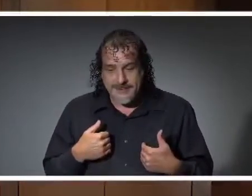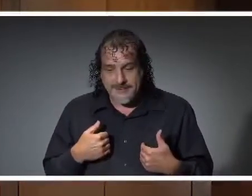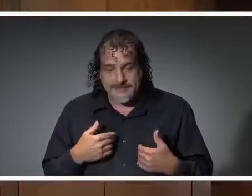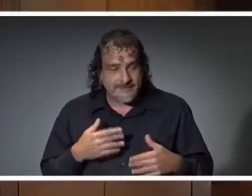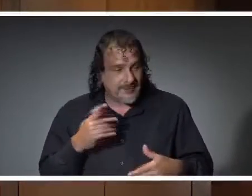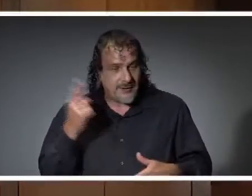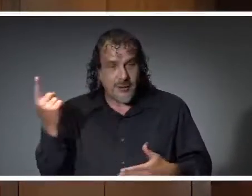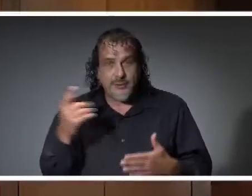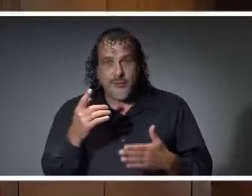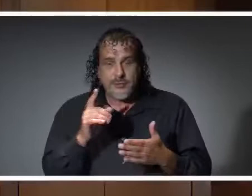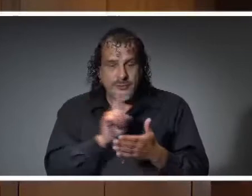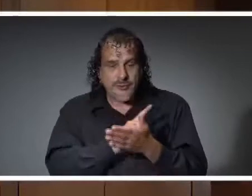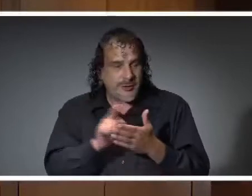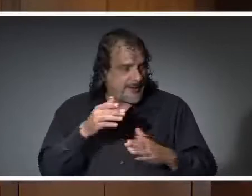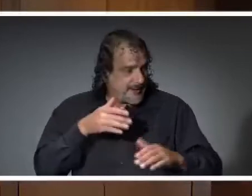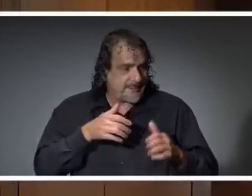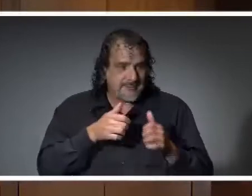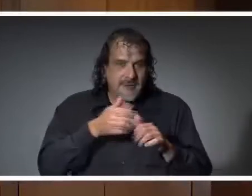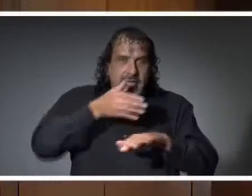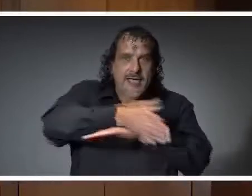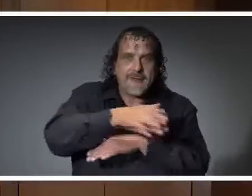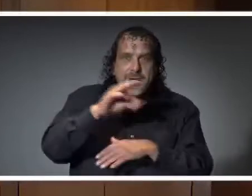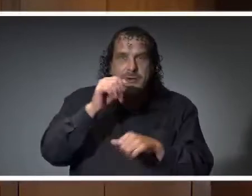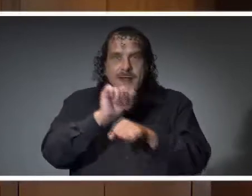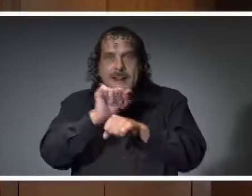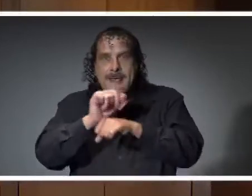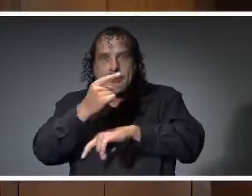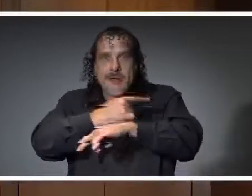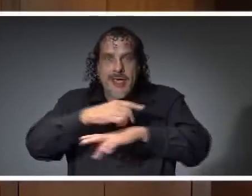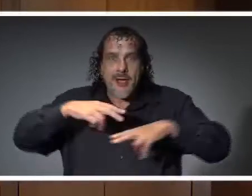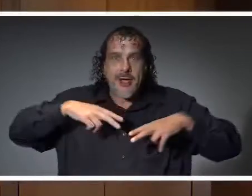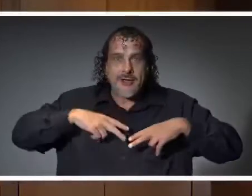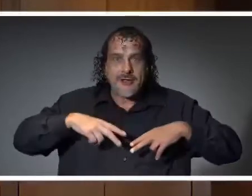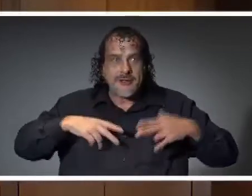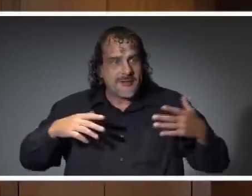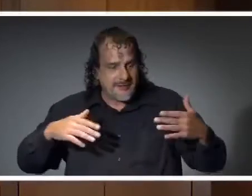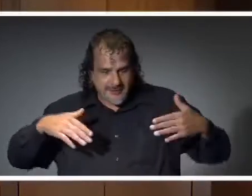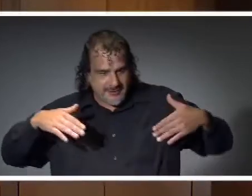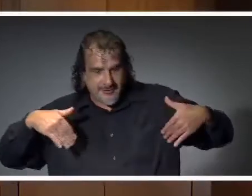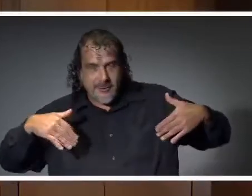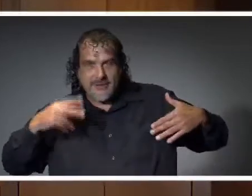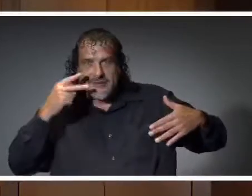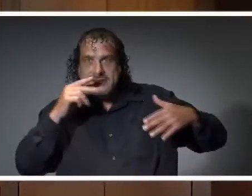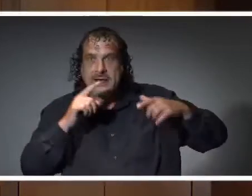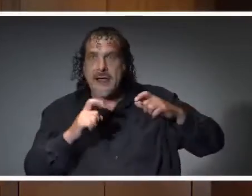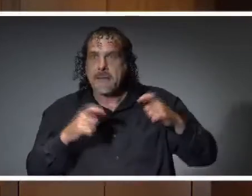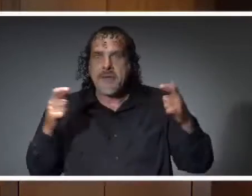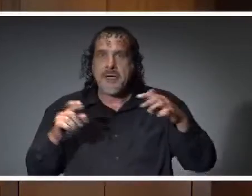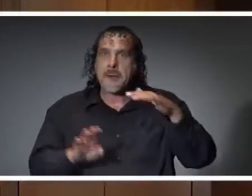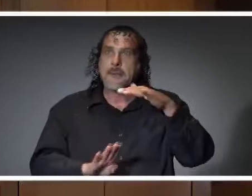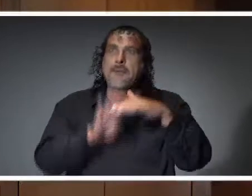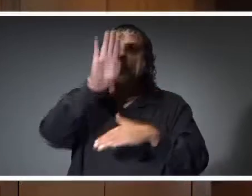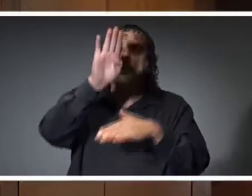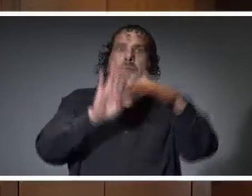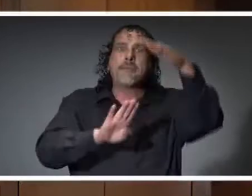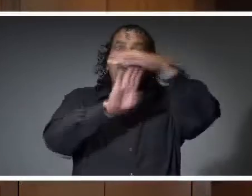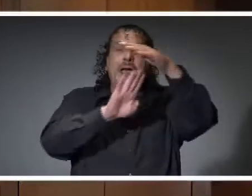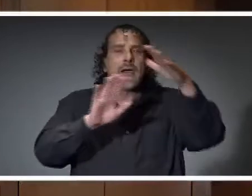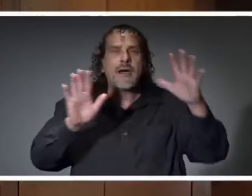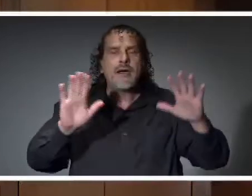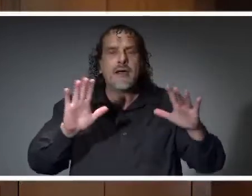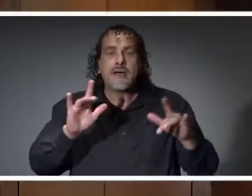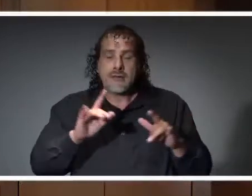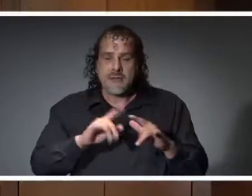Day with respect to COVID-19. We have not yet seen a major spike, but we have got to keep our guard